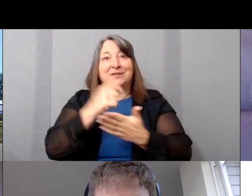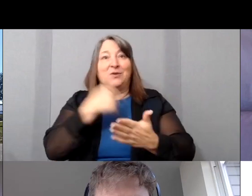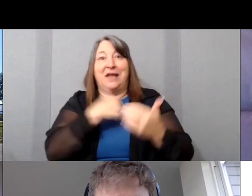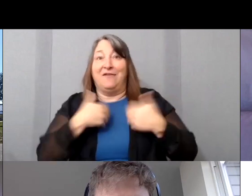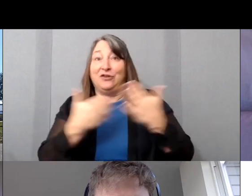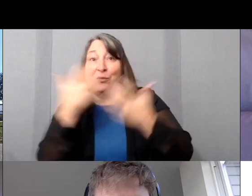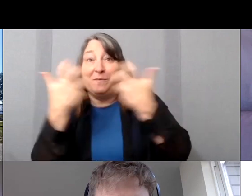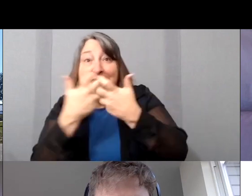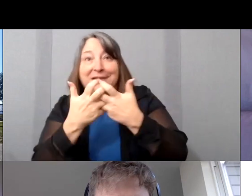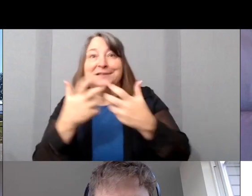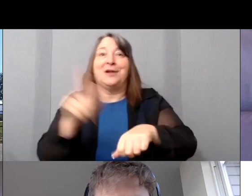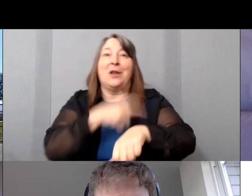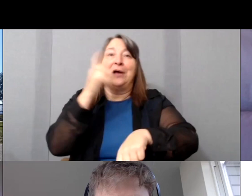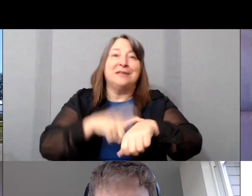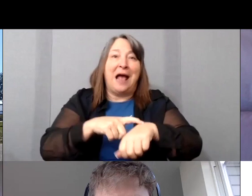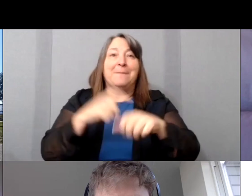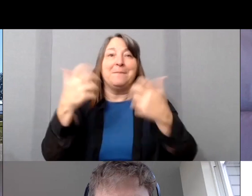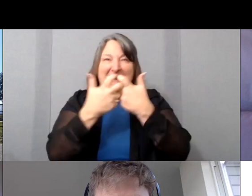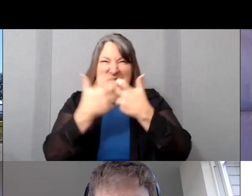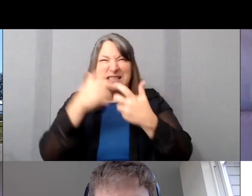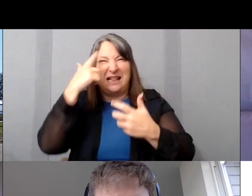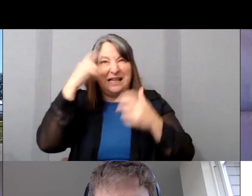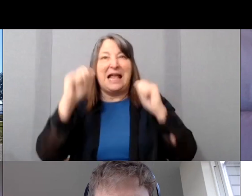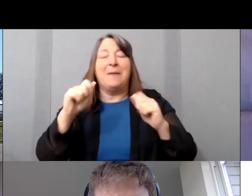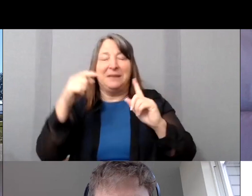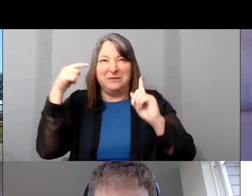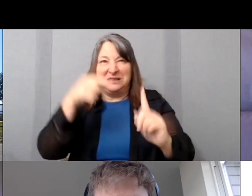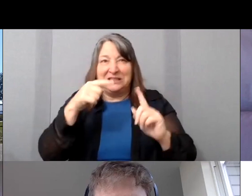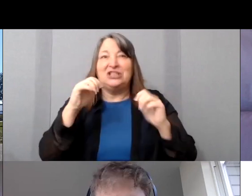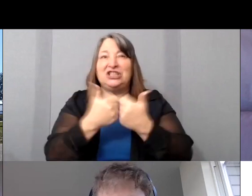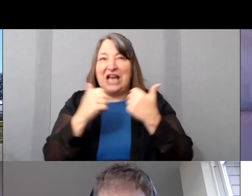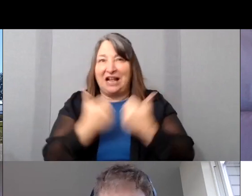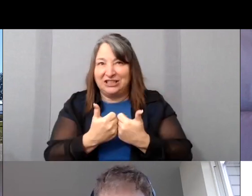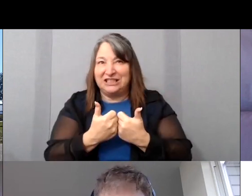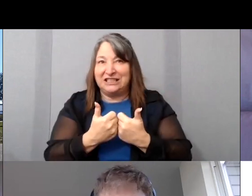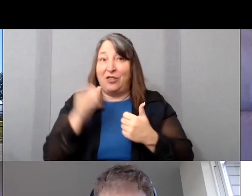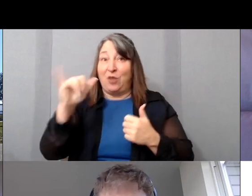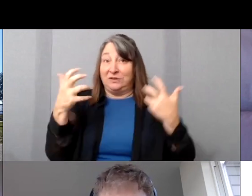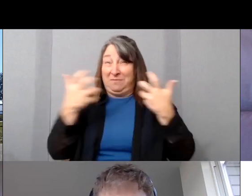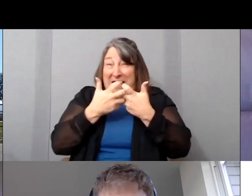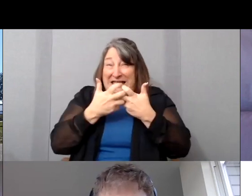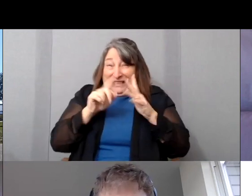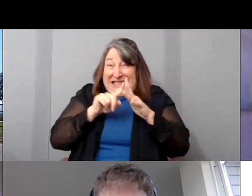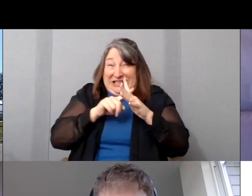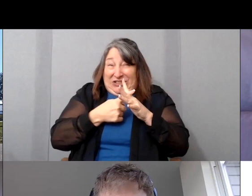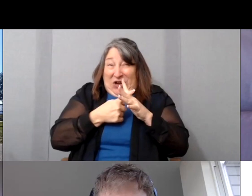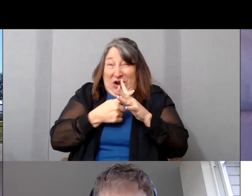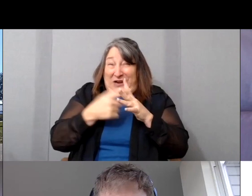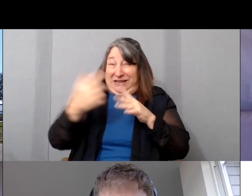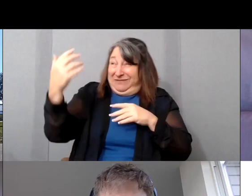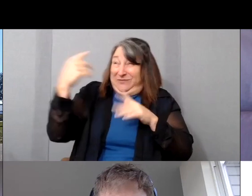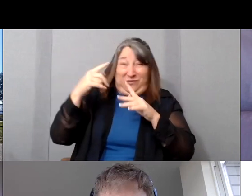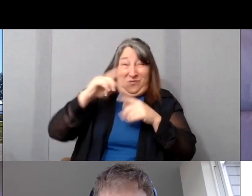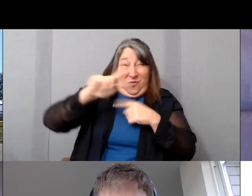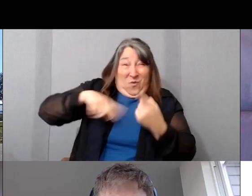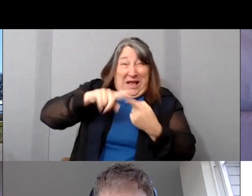we have longer term matches. I think it can be particularly challenging the matches that started right as the pandemic was